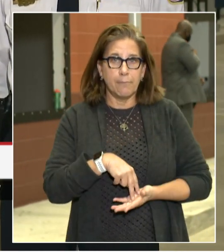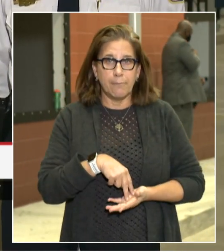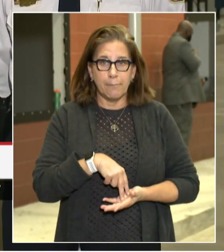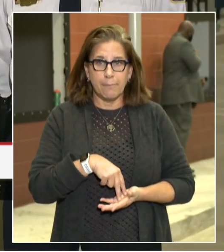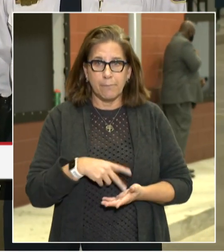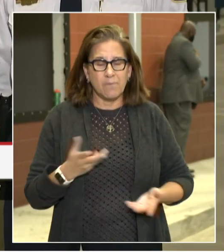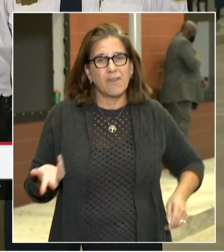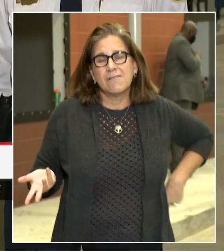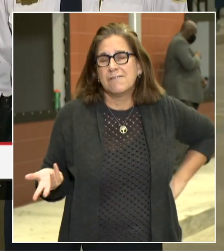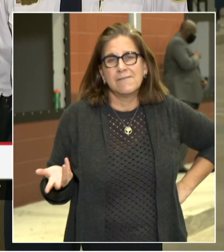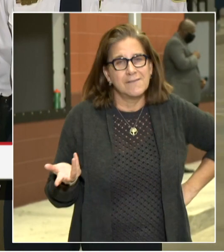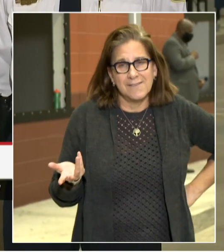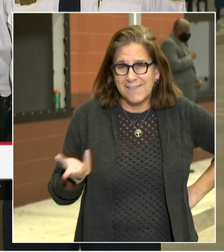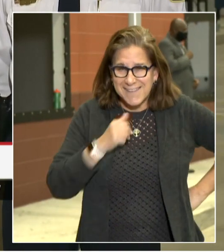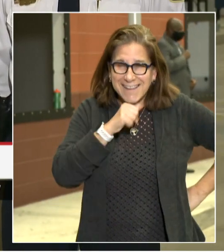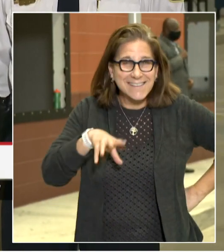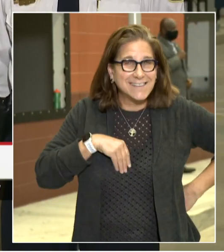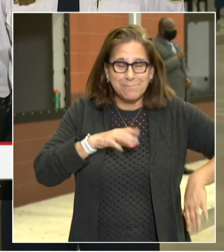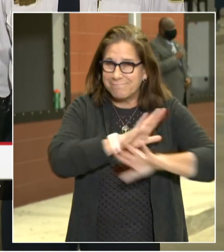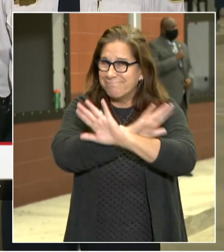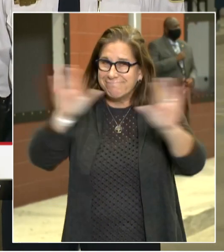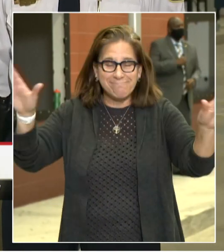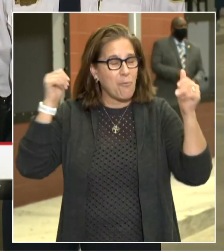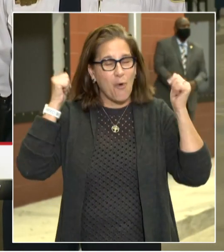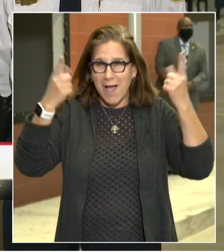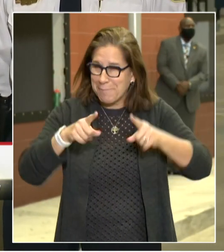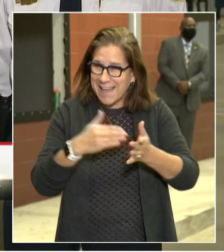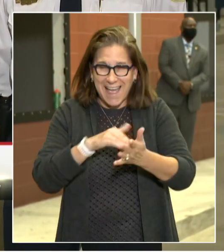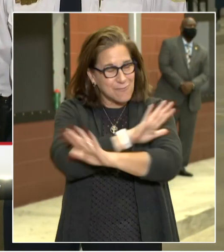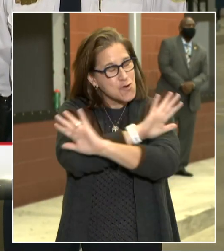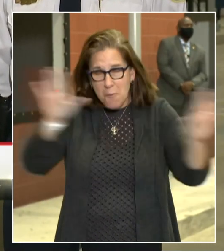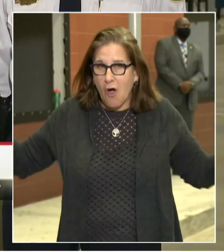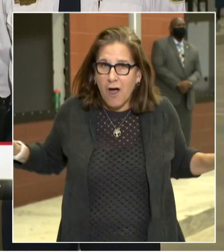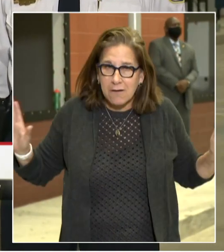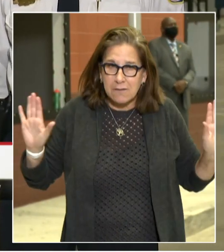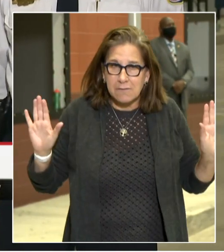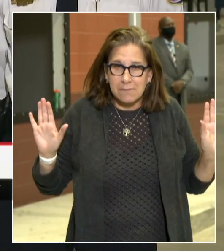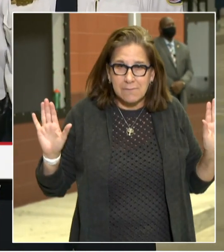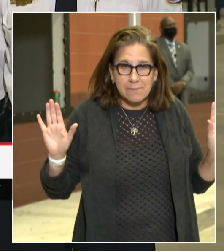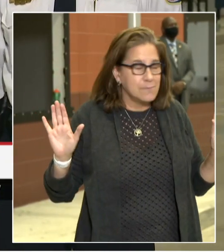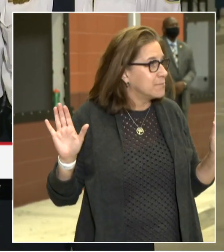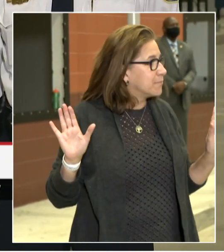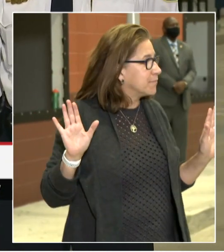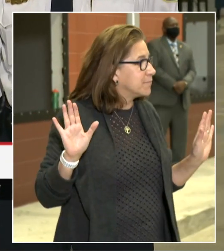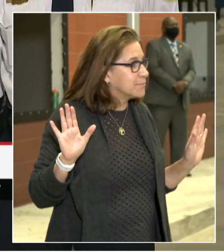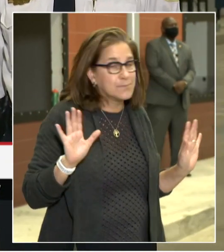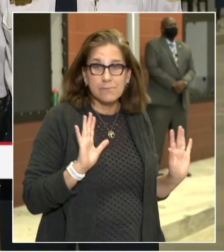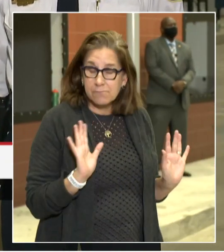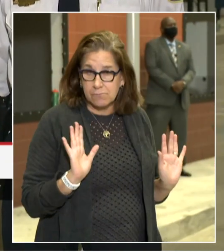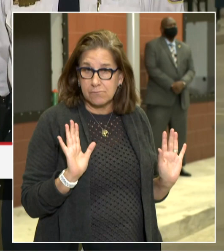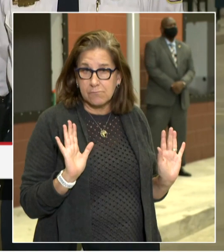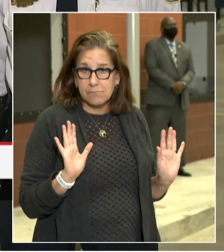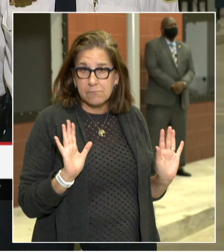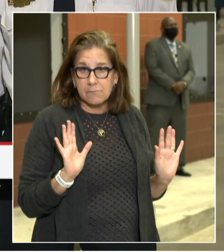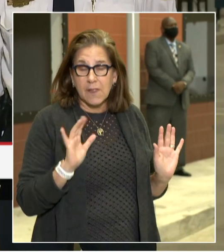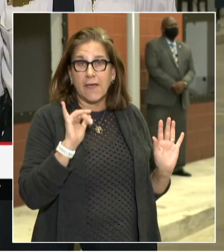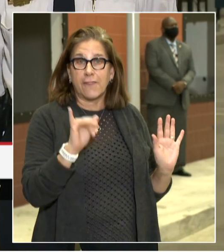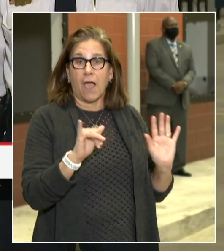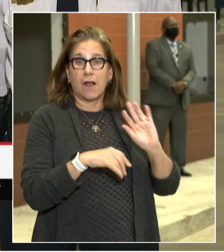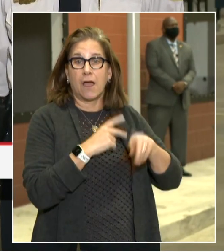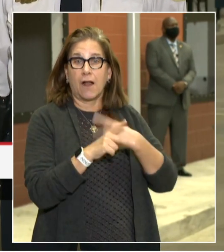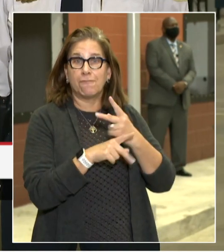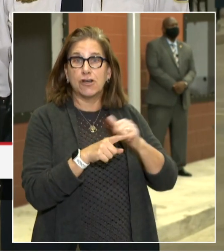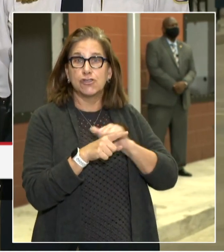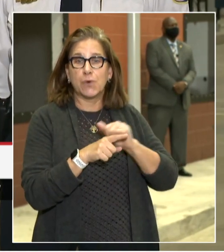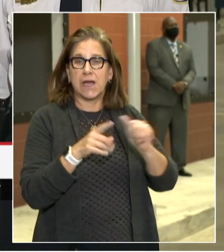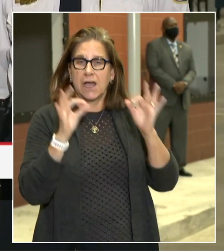that dynamic never happens again. This type of training is also supported by other investments